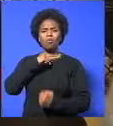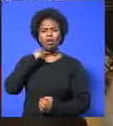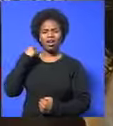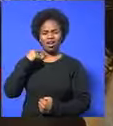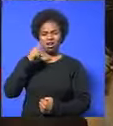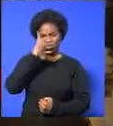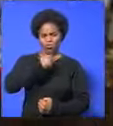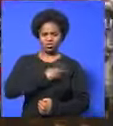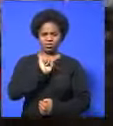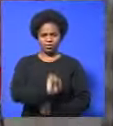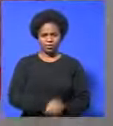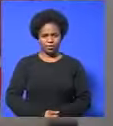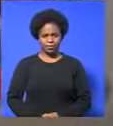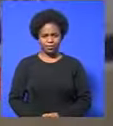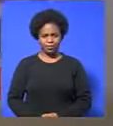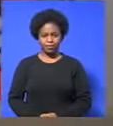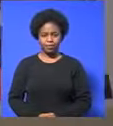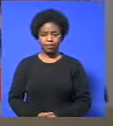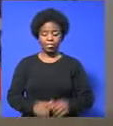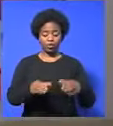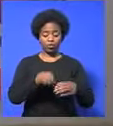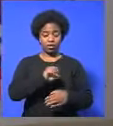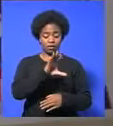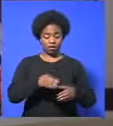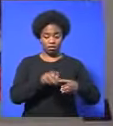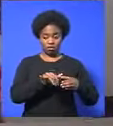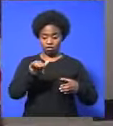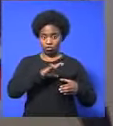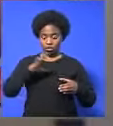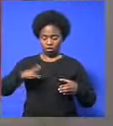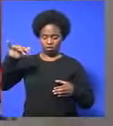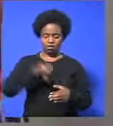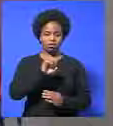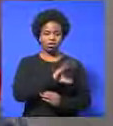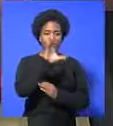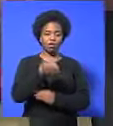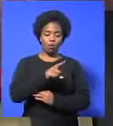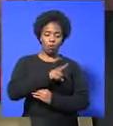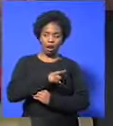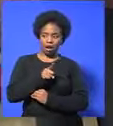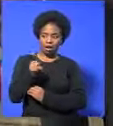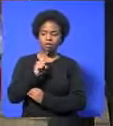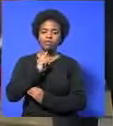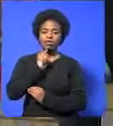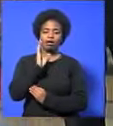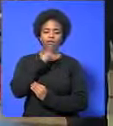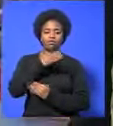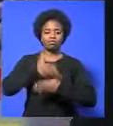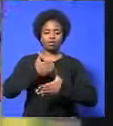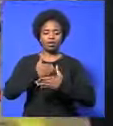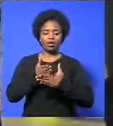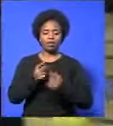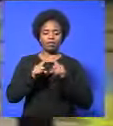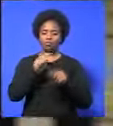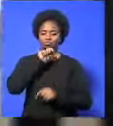girl's murder. A group of South African teachers arrives home after being lured to China with false promises of work